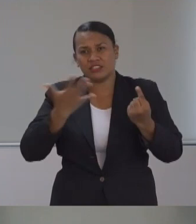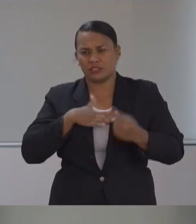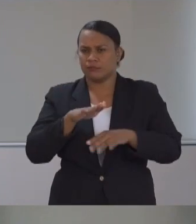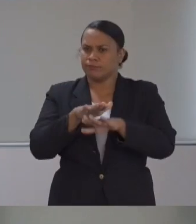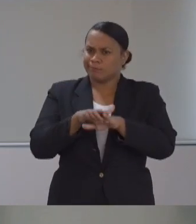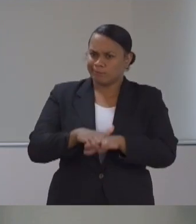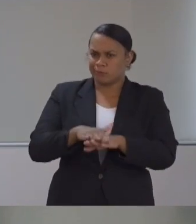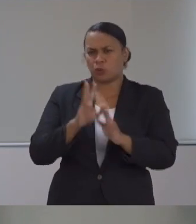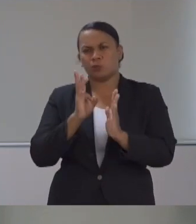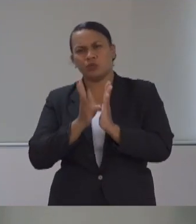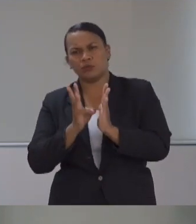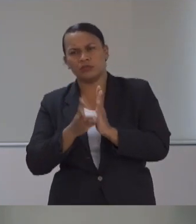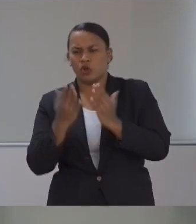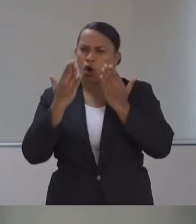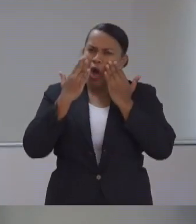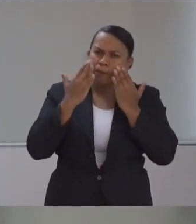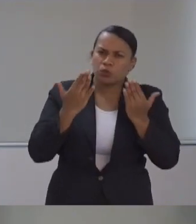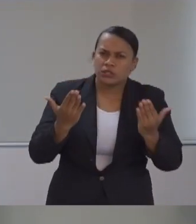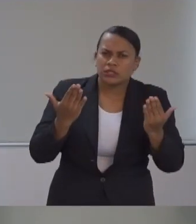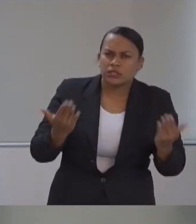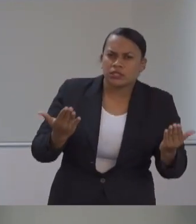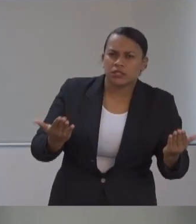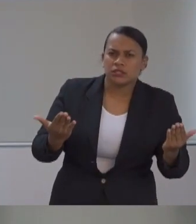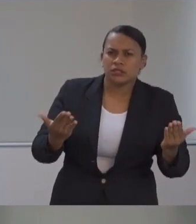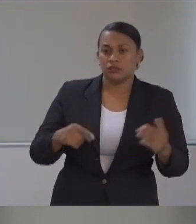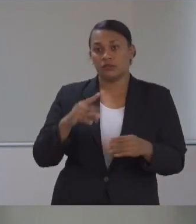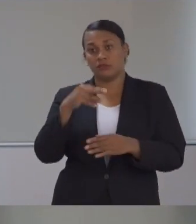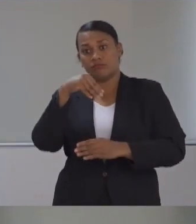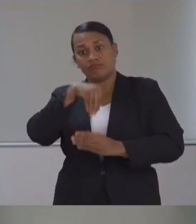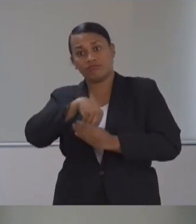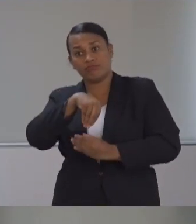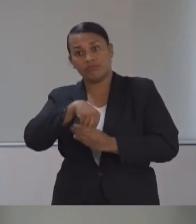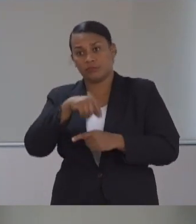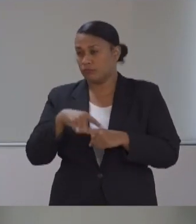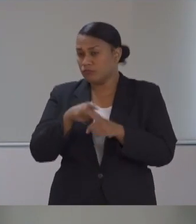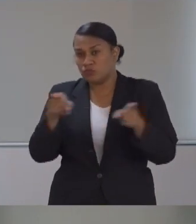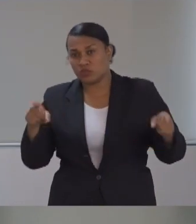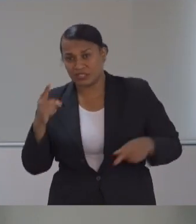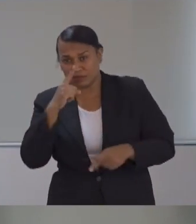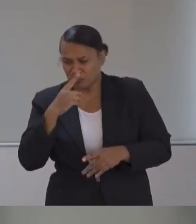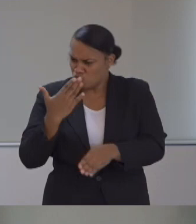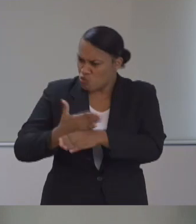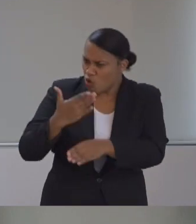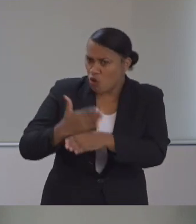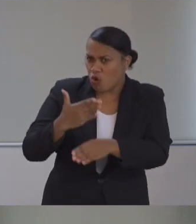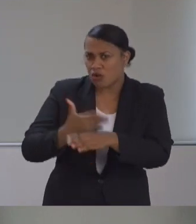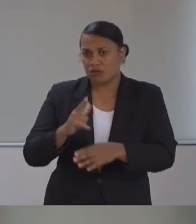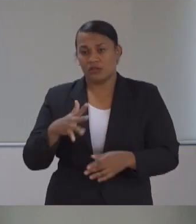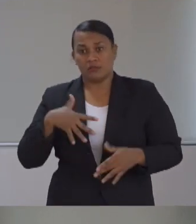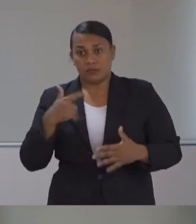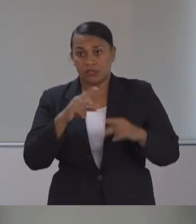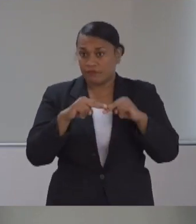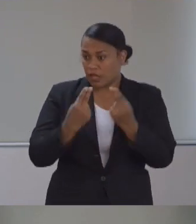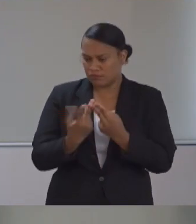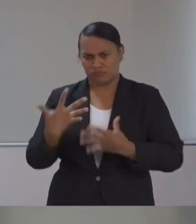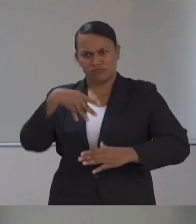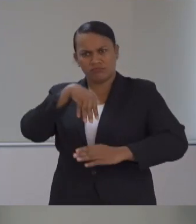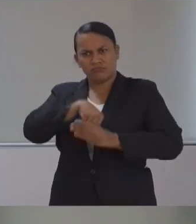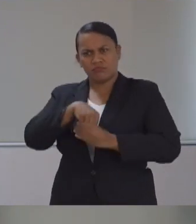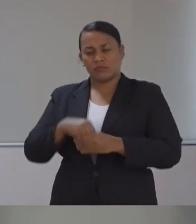much it means to have them in your life and how much we sometimes take that for